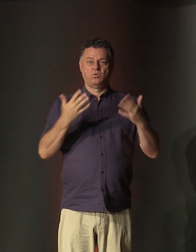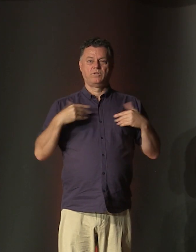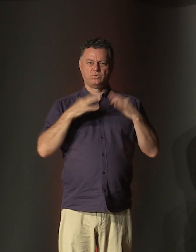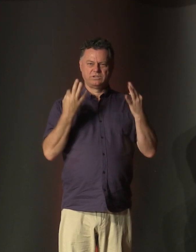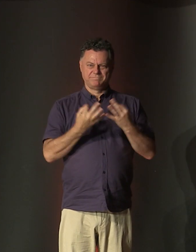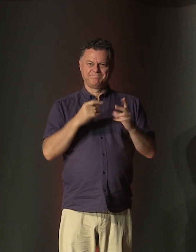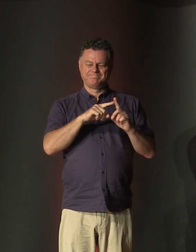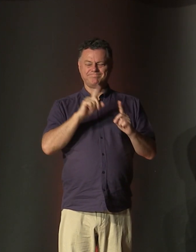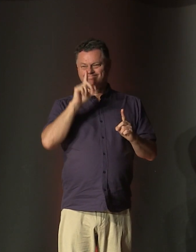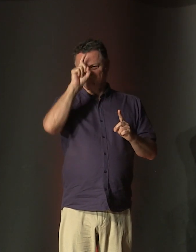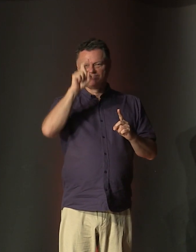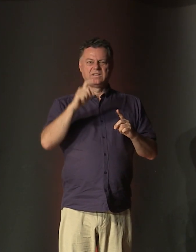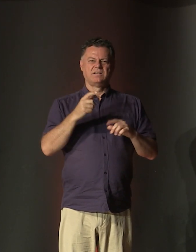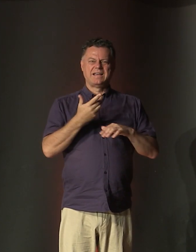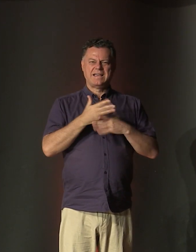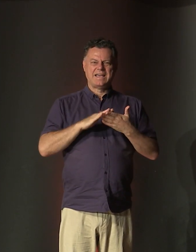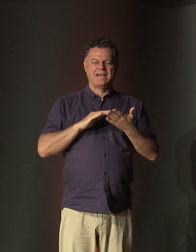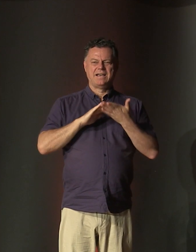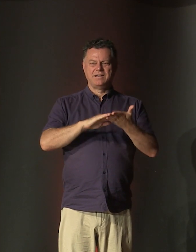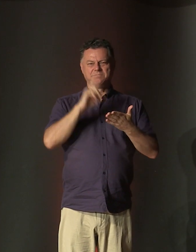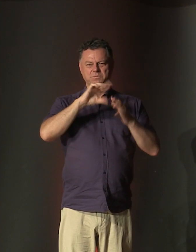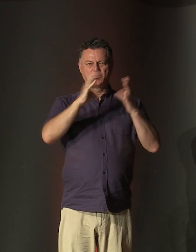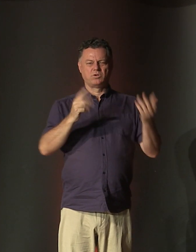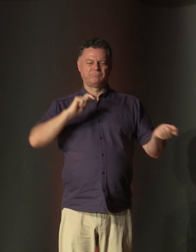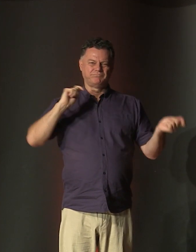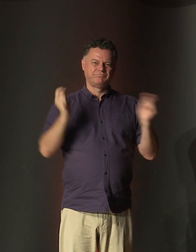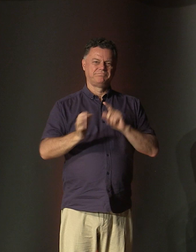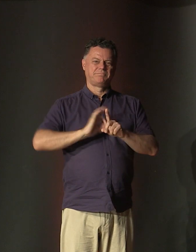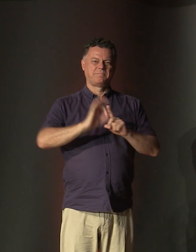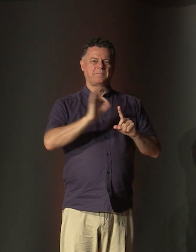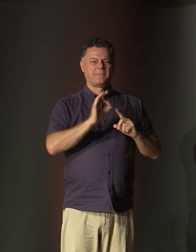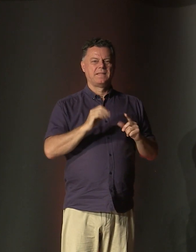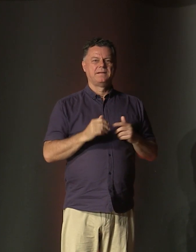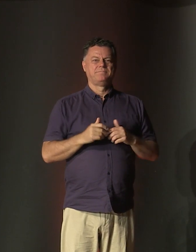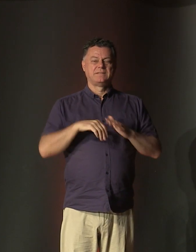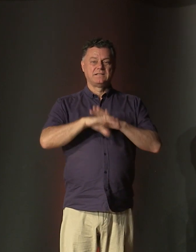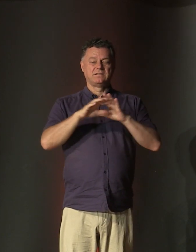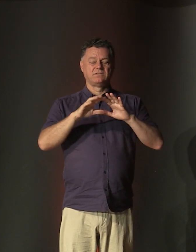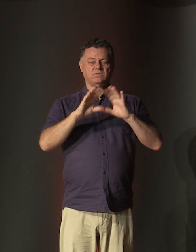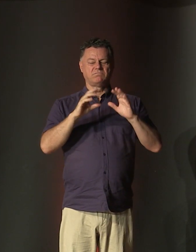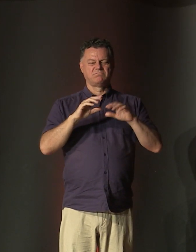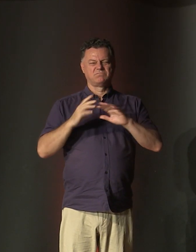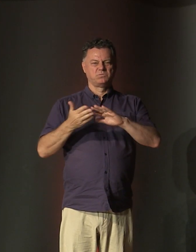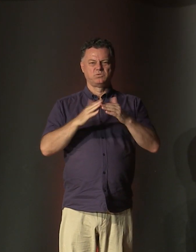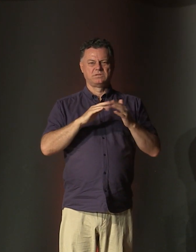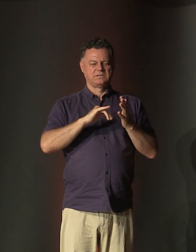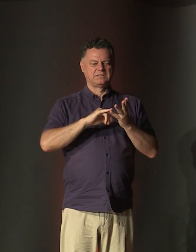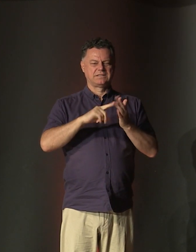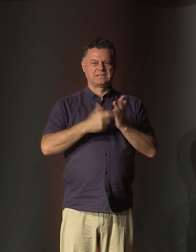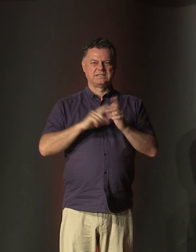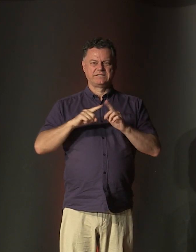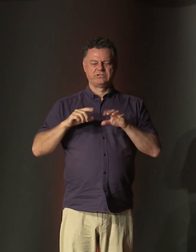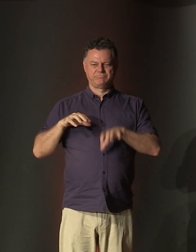of this, has come up with a framework of major sectors of society that can